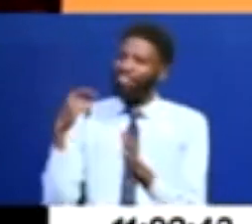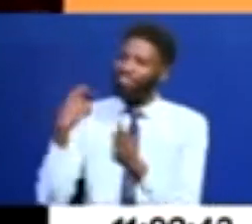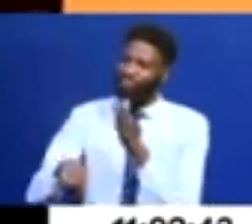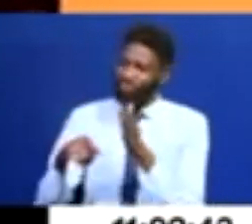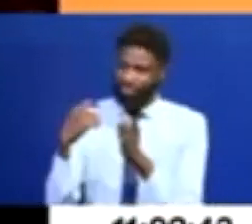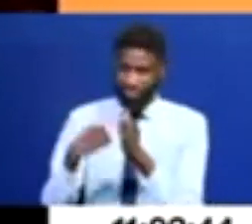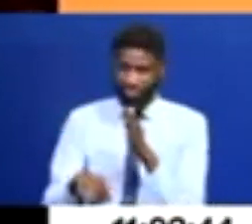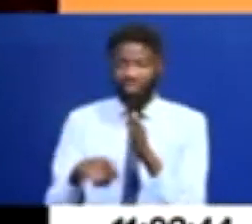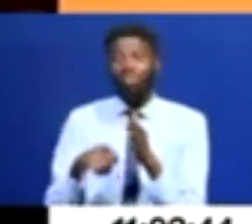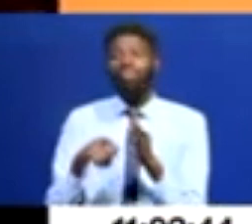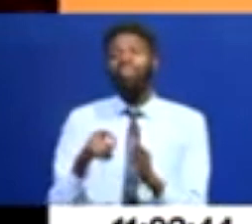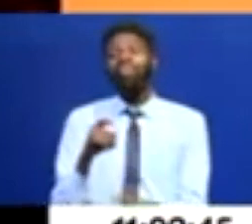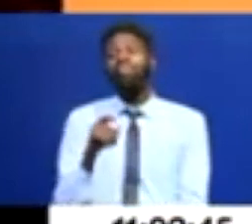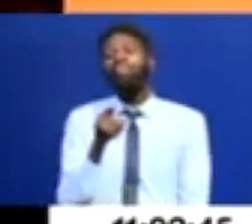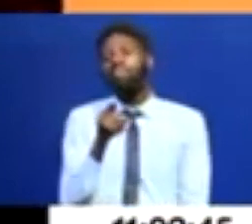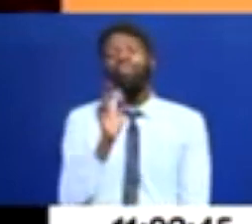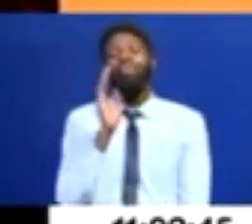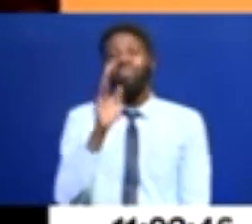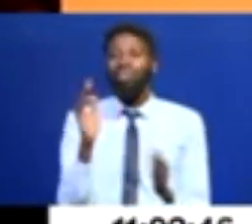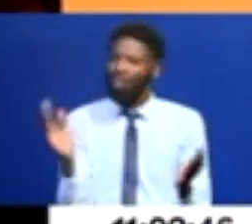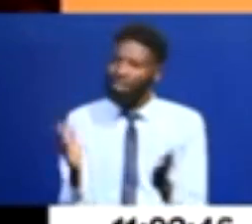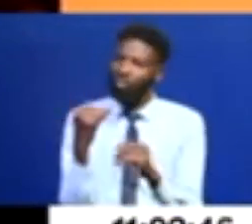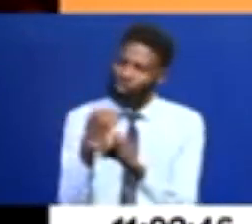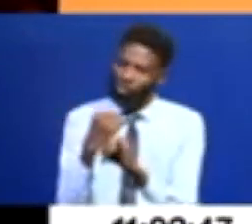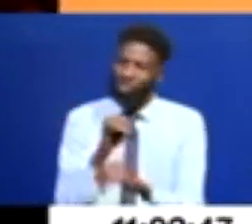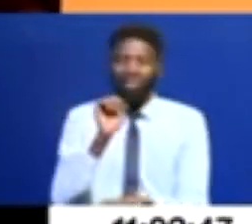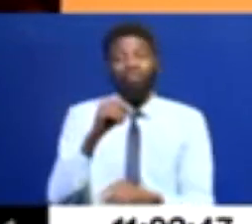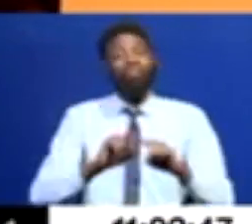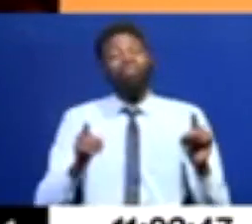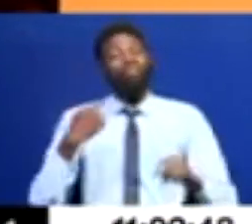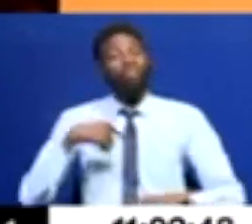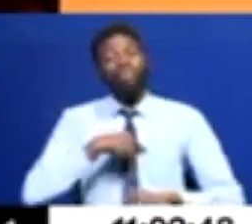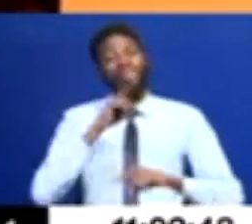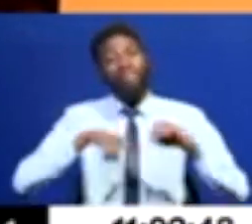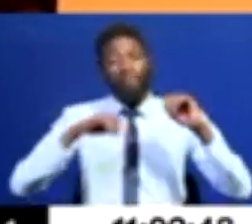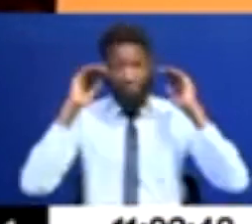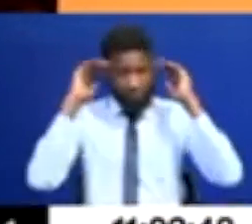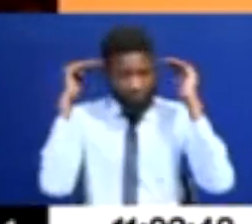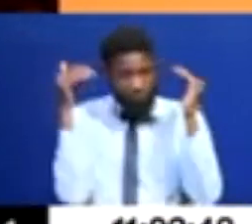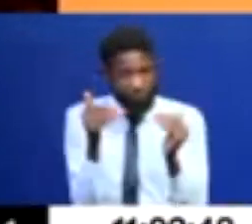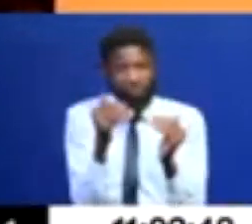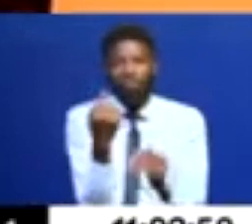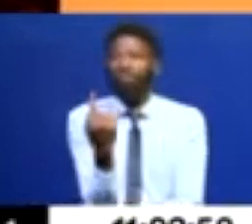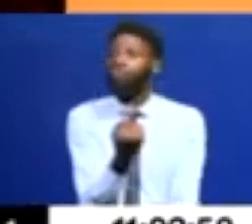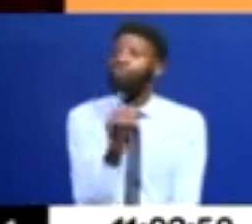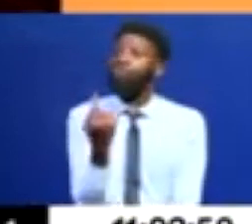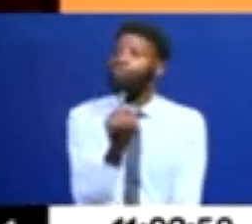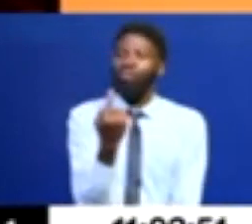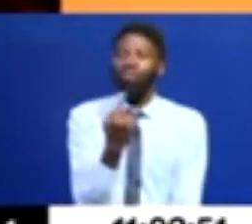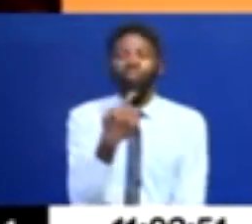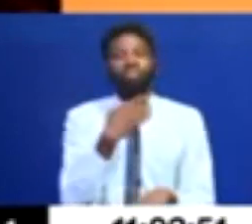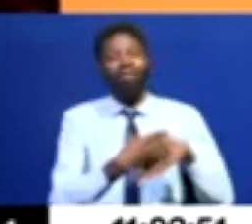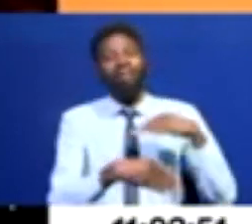the housing levy is going to encourage jobs, but we cannot concentrate only on the building